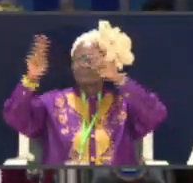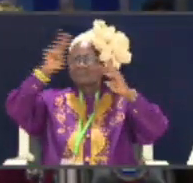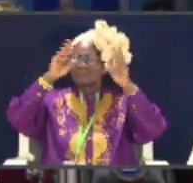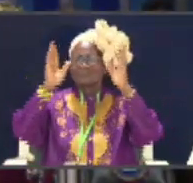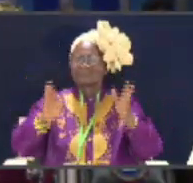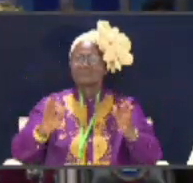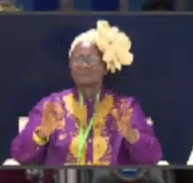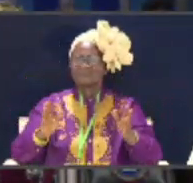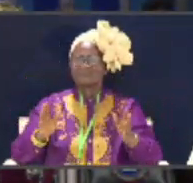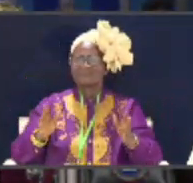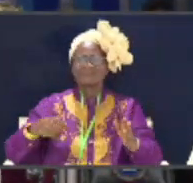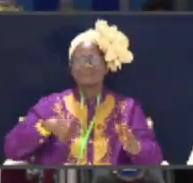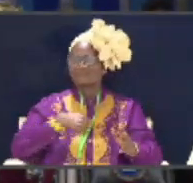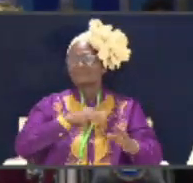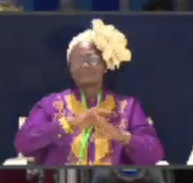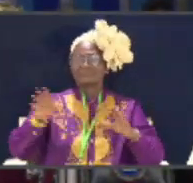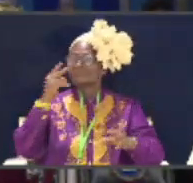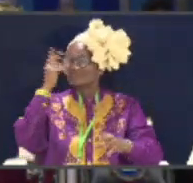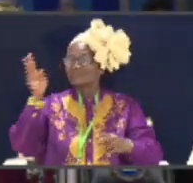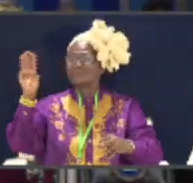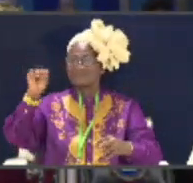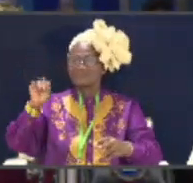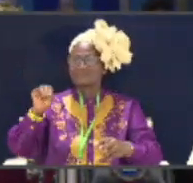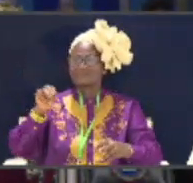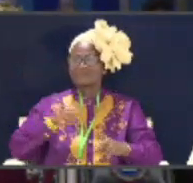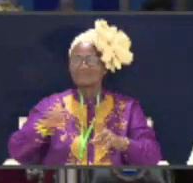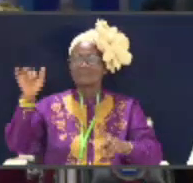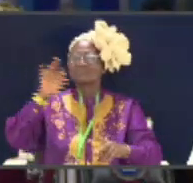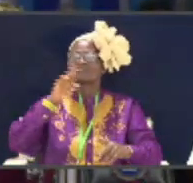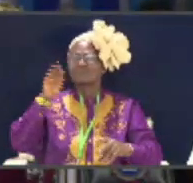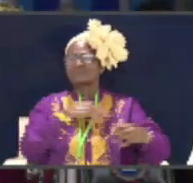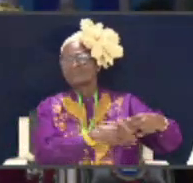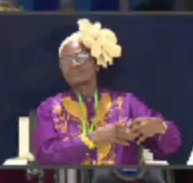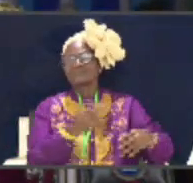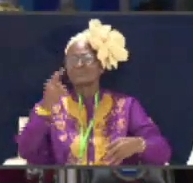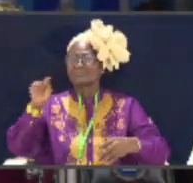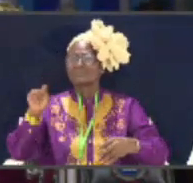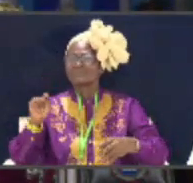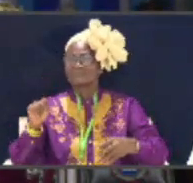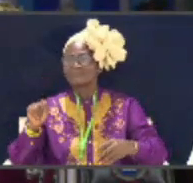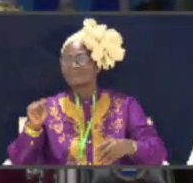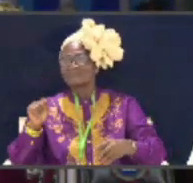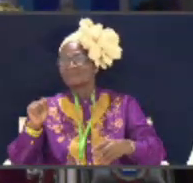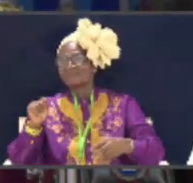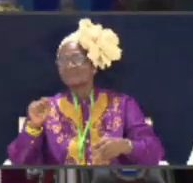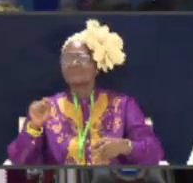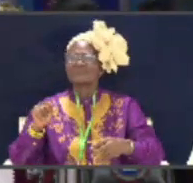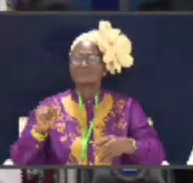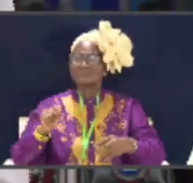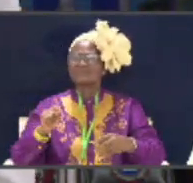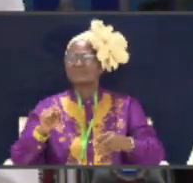You don't see them, but they are behind the scene praying, crying unto the Almighty